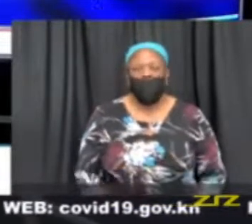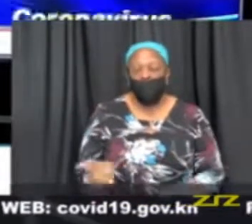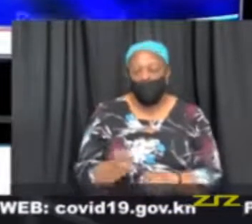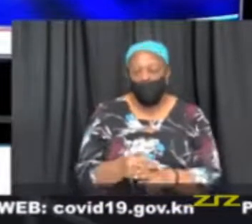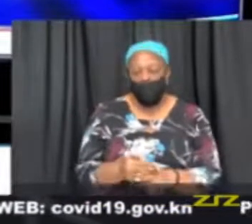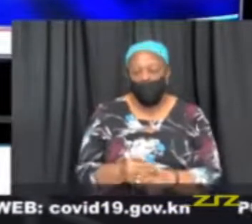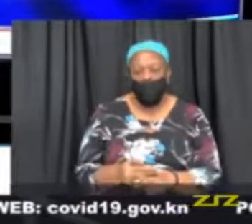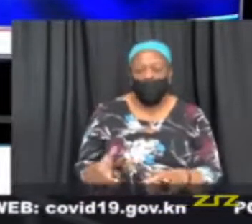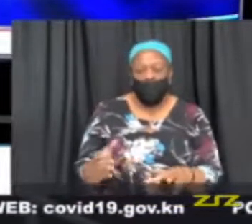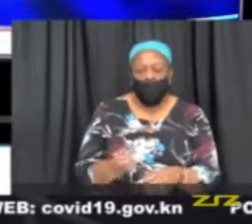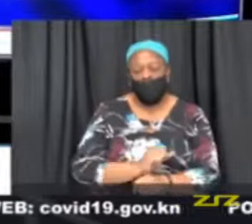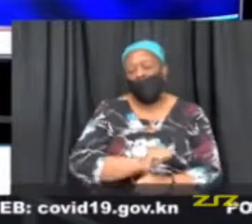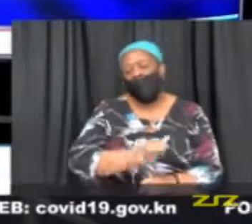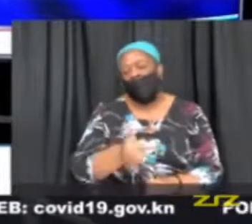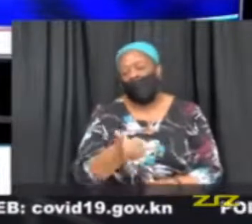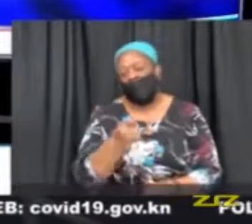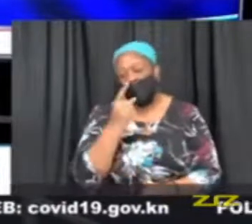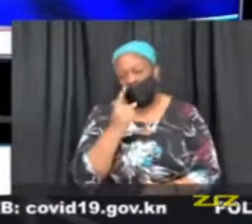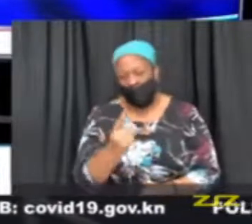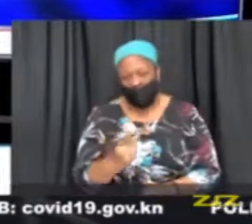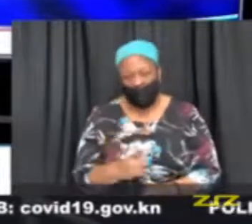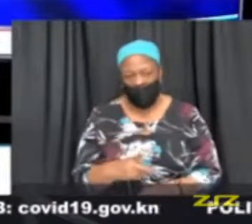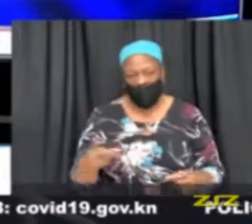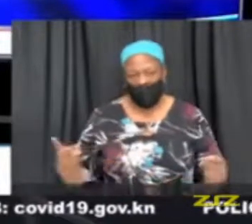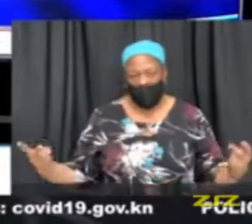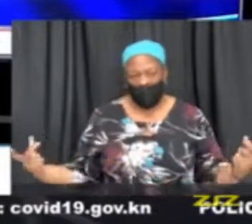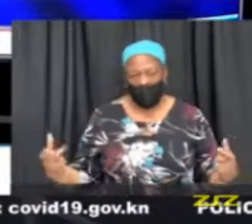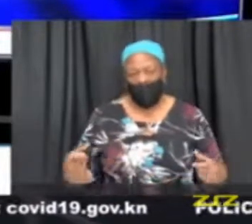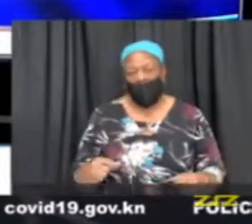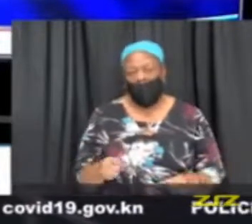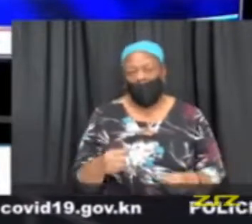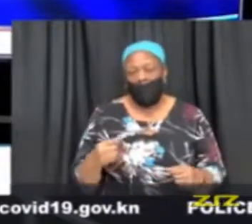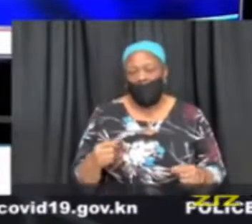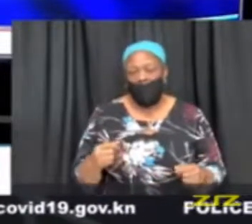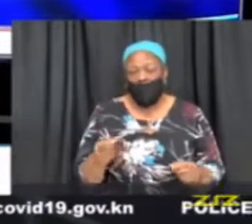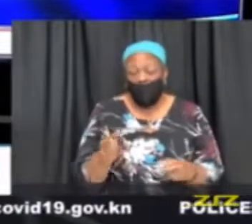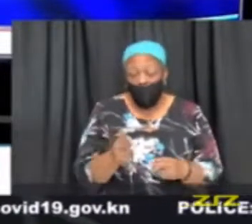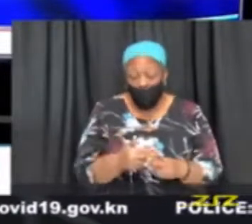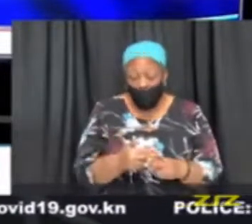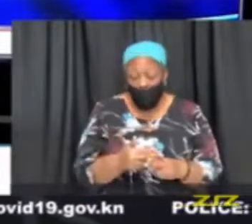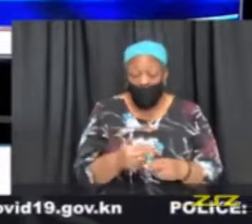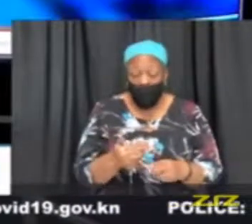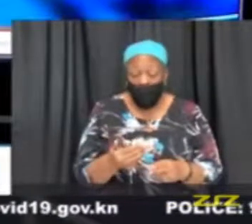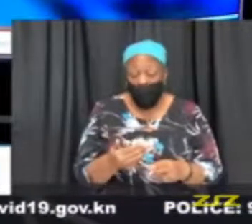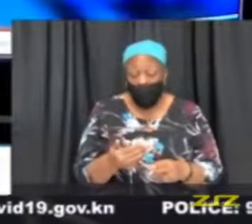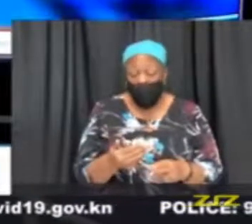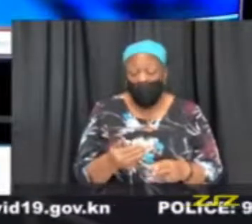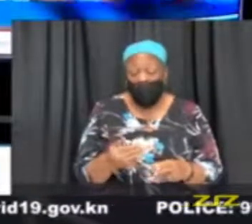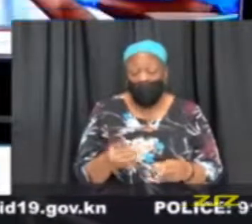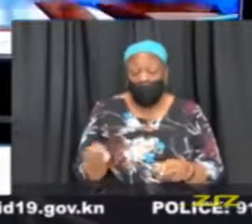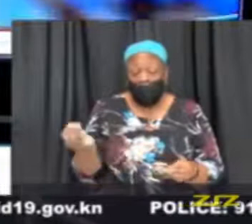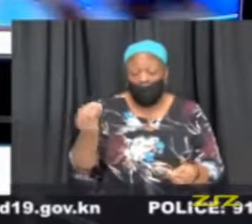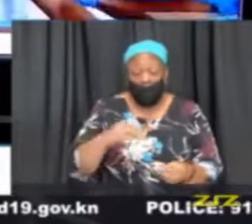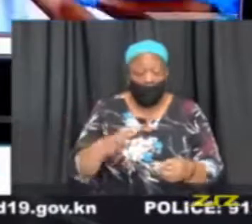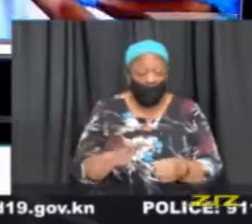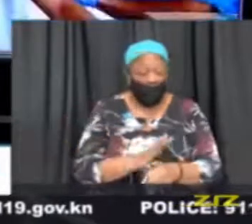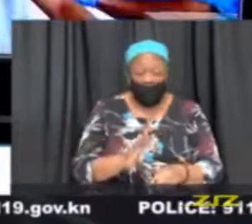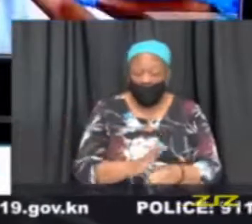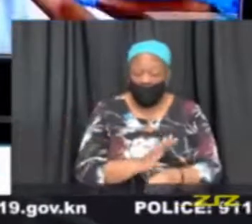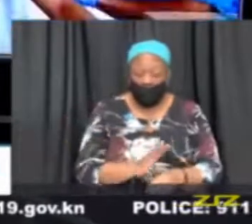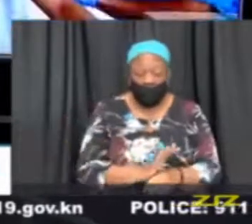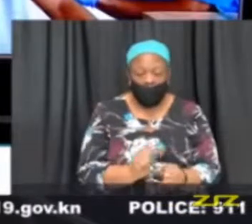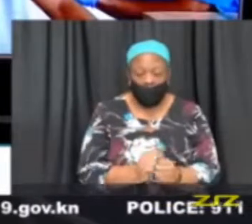to be sent to St. Vincent and the Grenadines in the upcoming days. As soon as we have